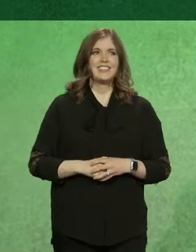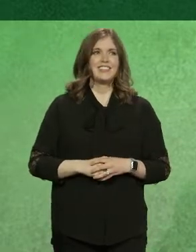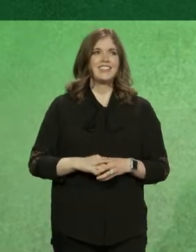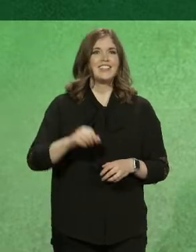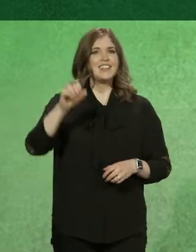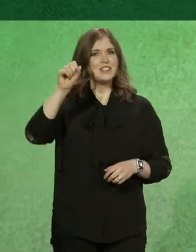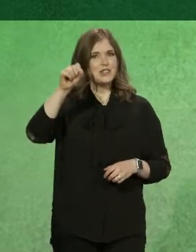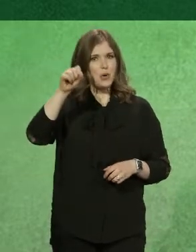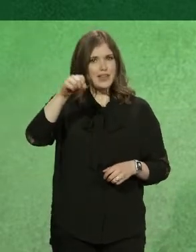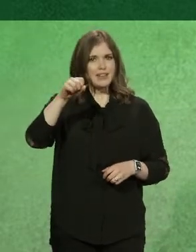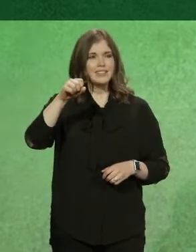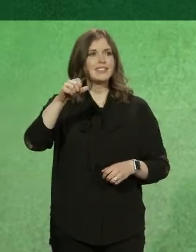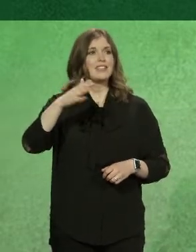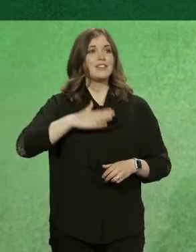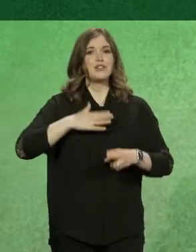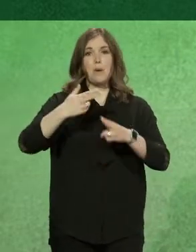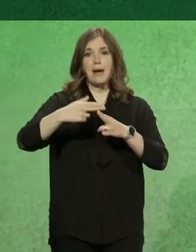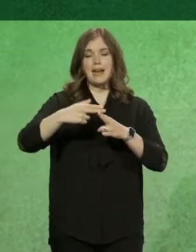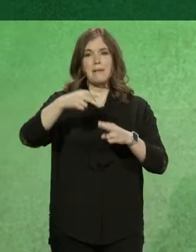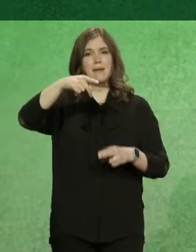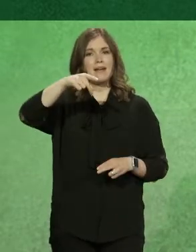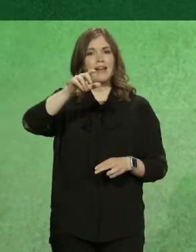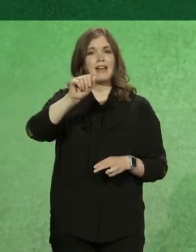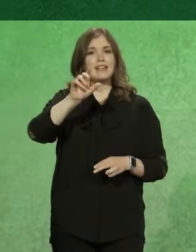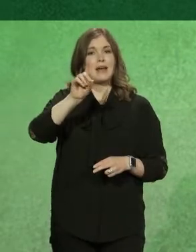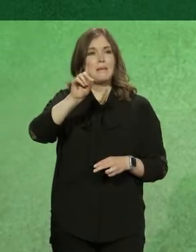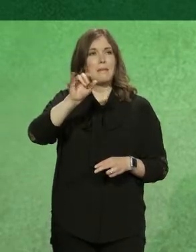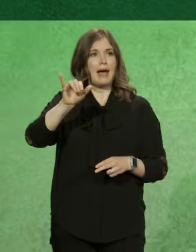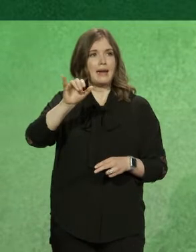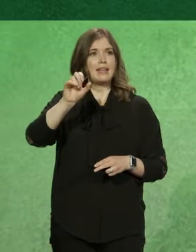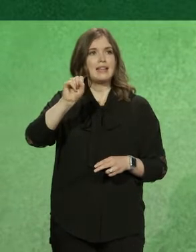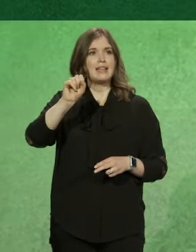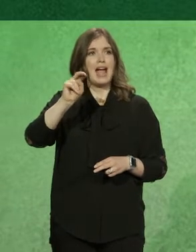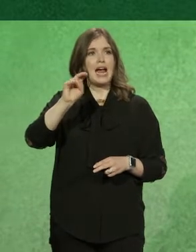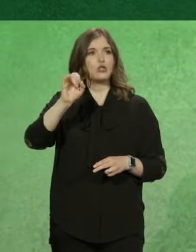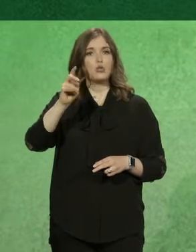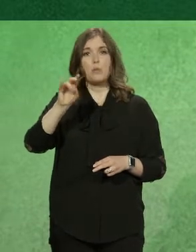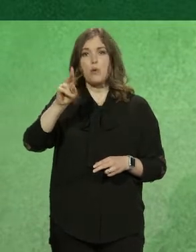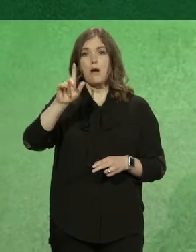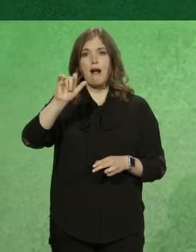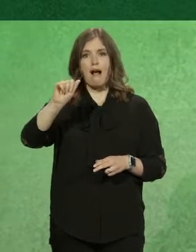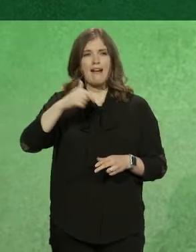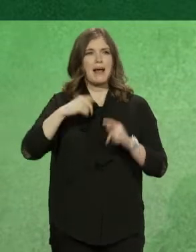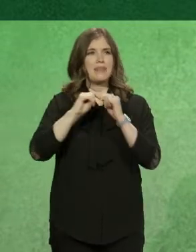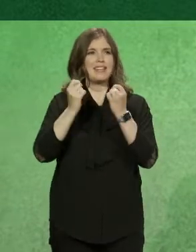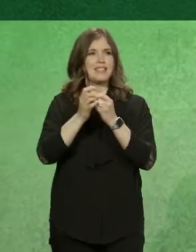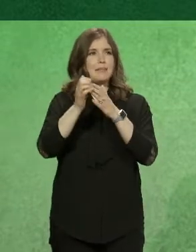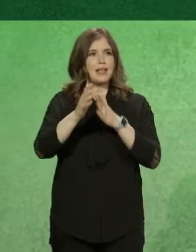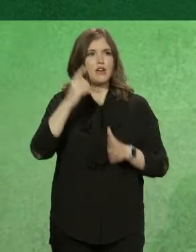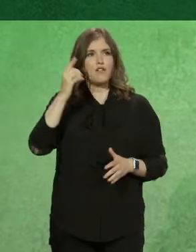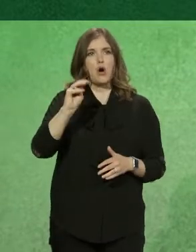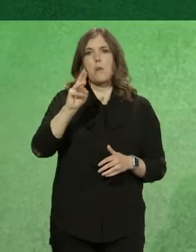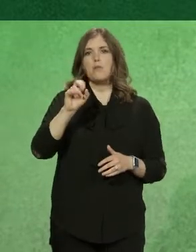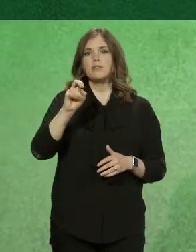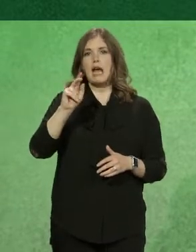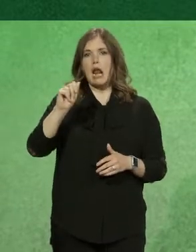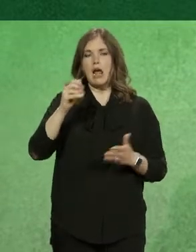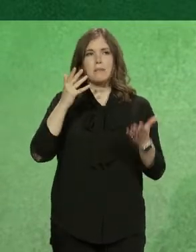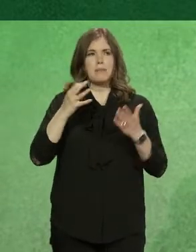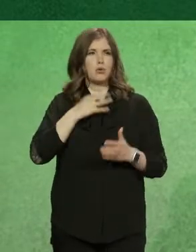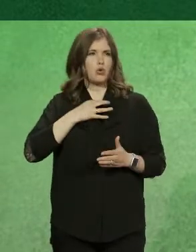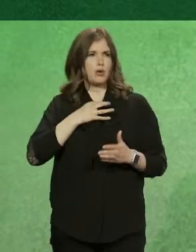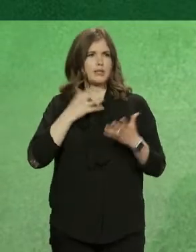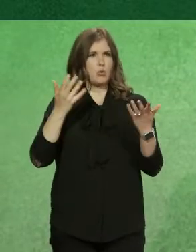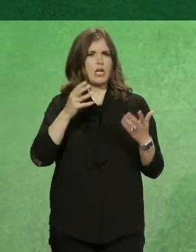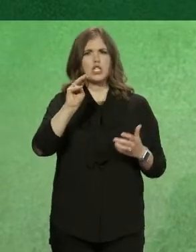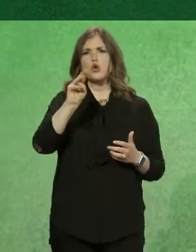Yes, my name is Patty Nsubuga, team leader Musana. One may be wondering what Musana